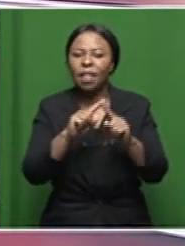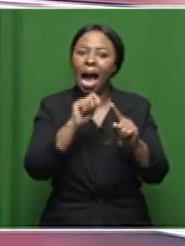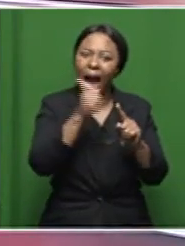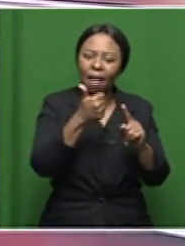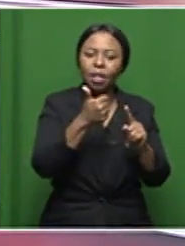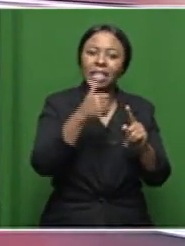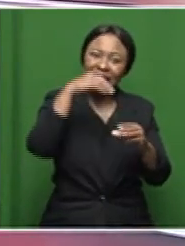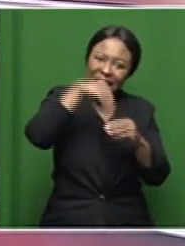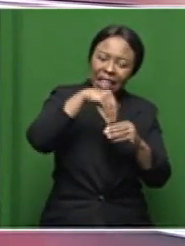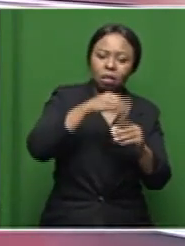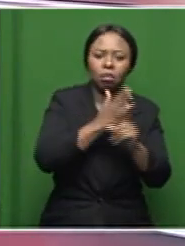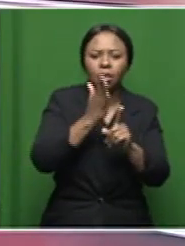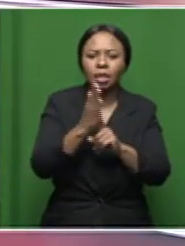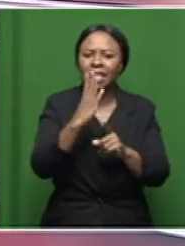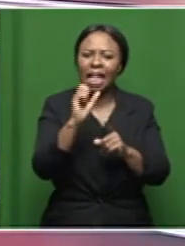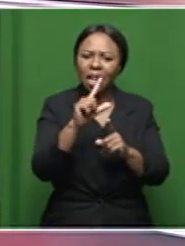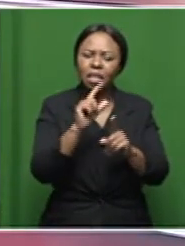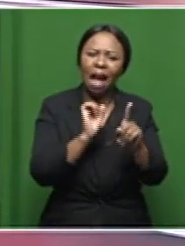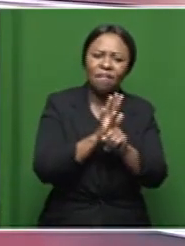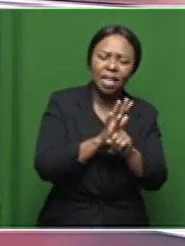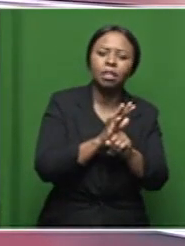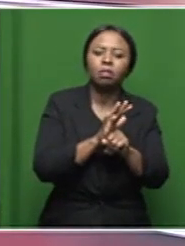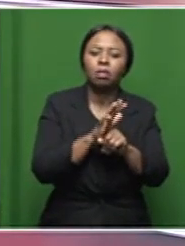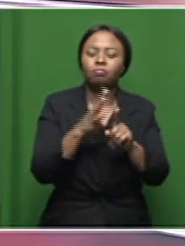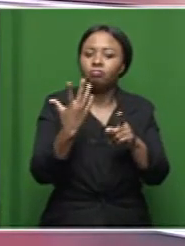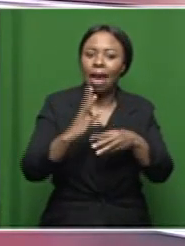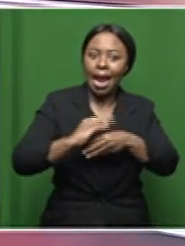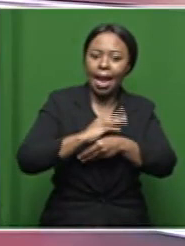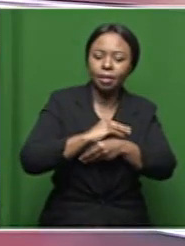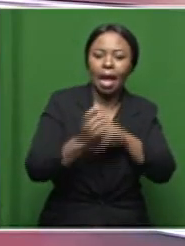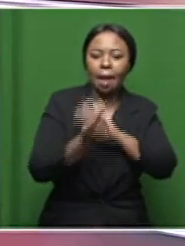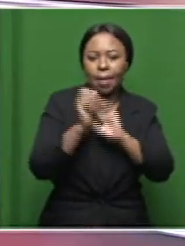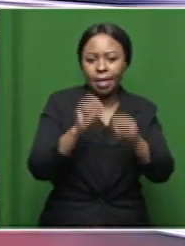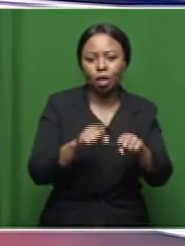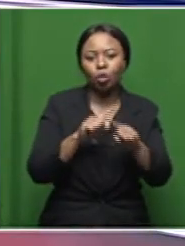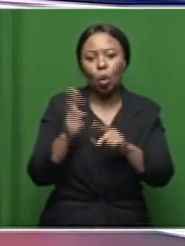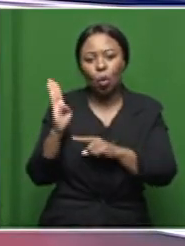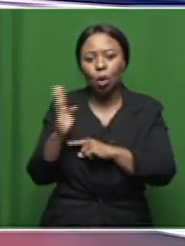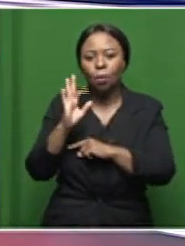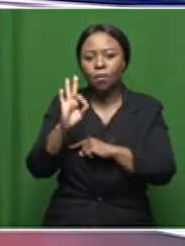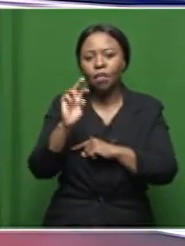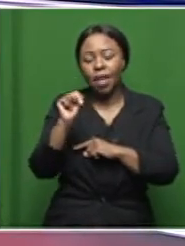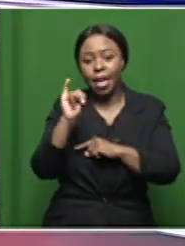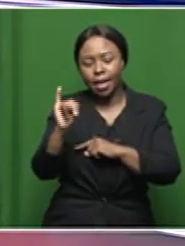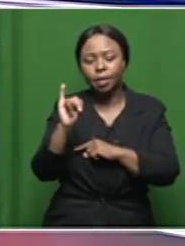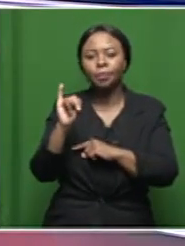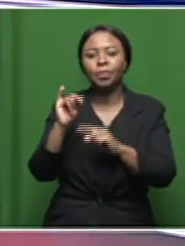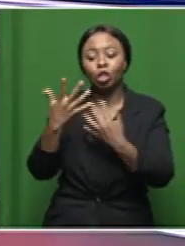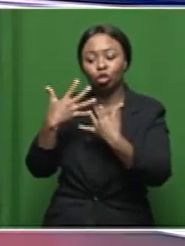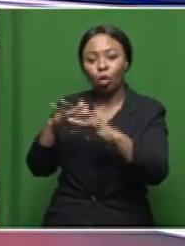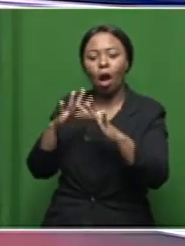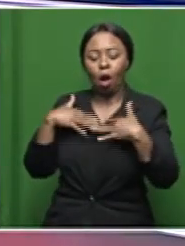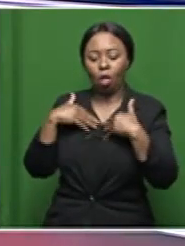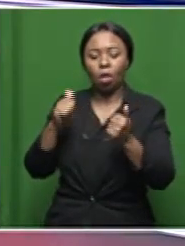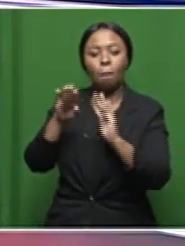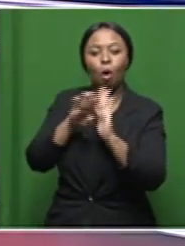within them that infect cells and could lead to cancer. To talk about these and more, we're joined by Feni Mutwane, who is the Manager, Integrated Schools Health Program